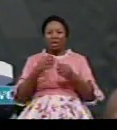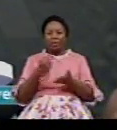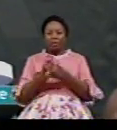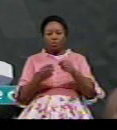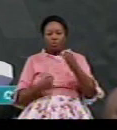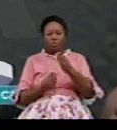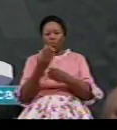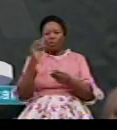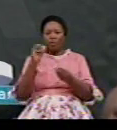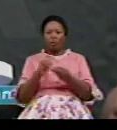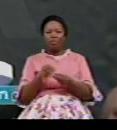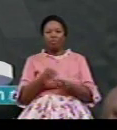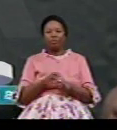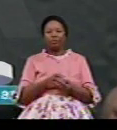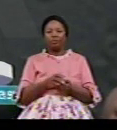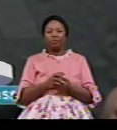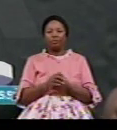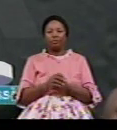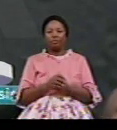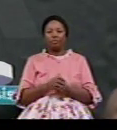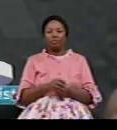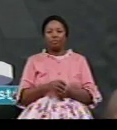him.